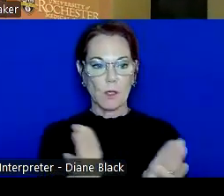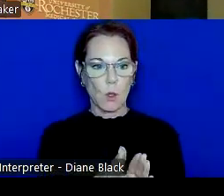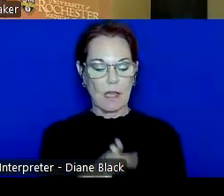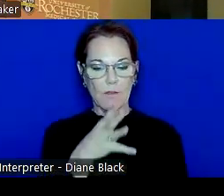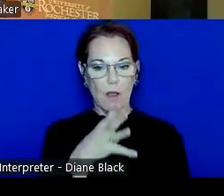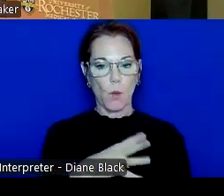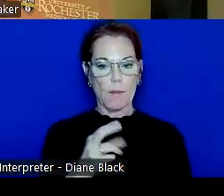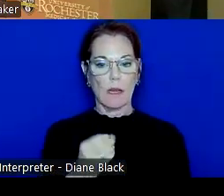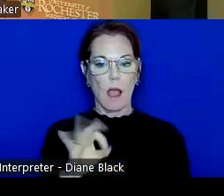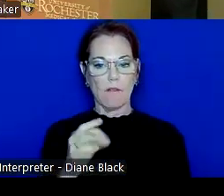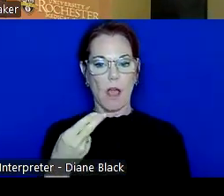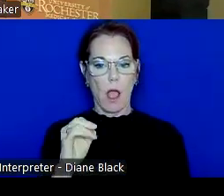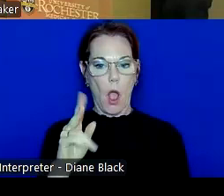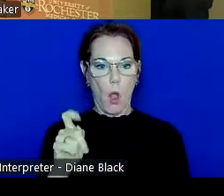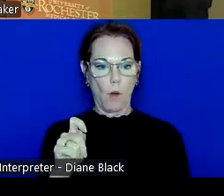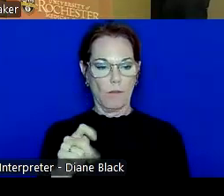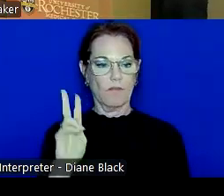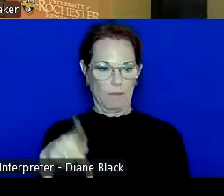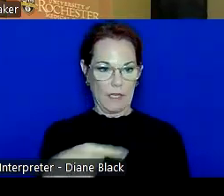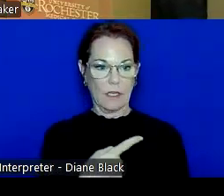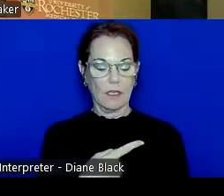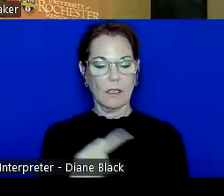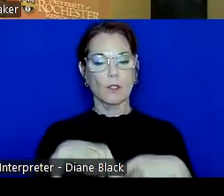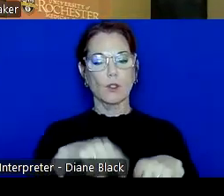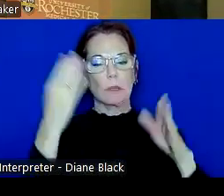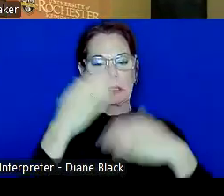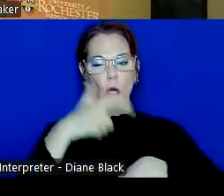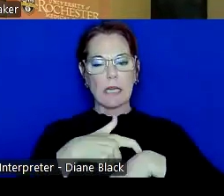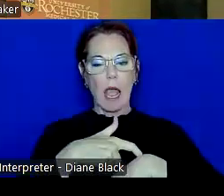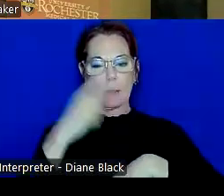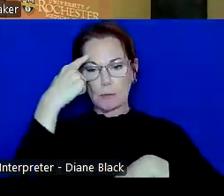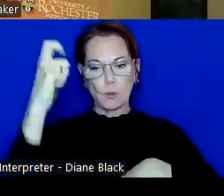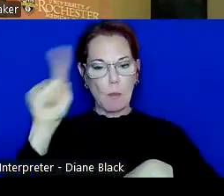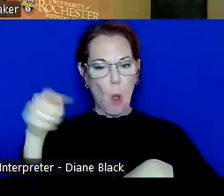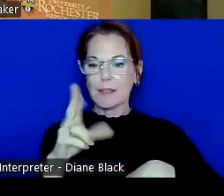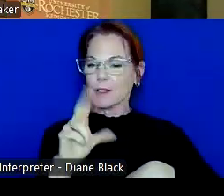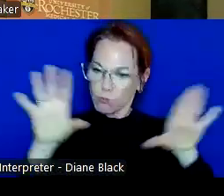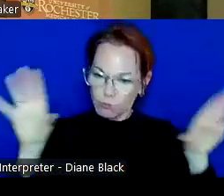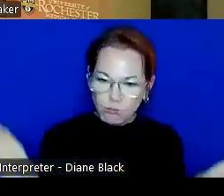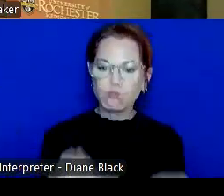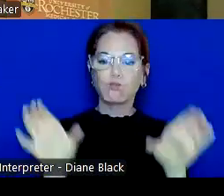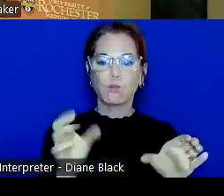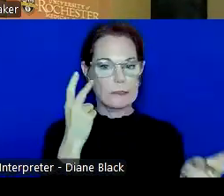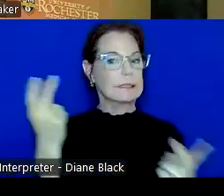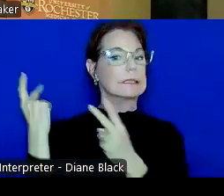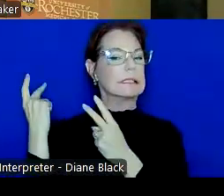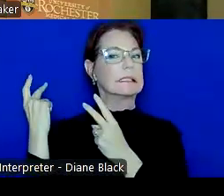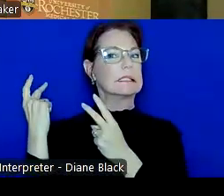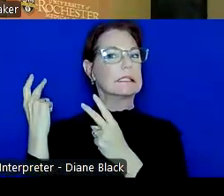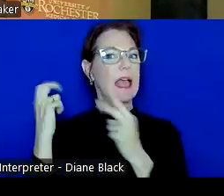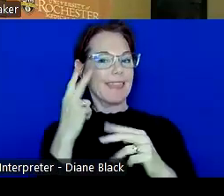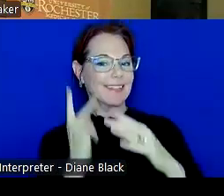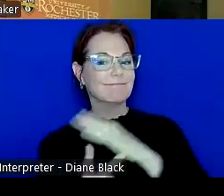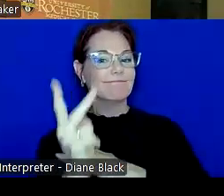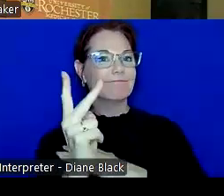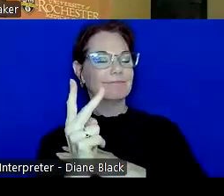Kamala Harris. Even in dark times, we not only dream, we do. We not only see what has been, we see what can be. We shoot for the